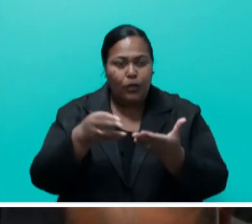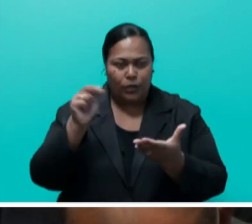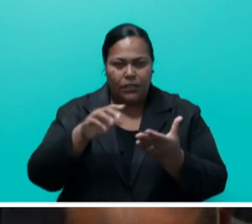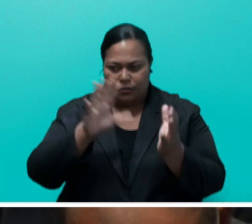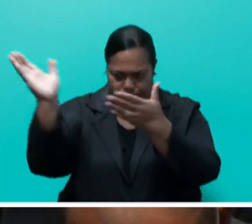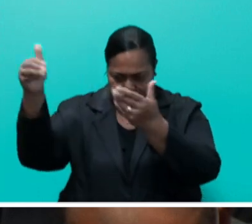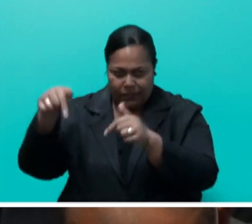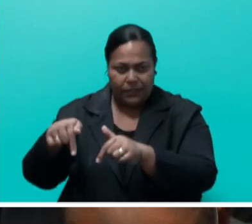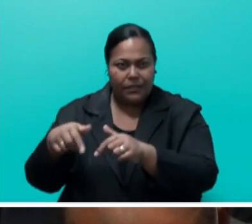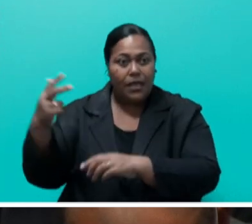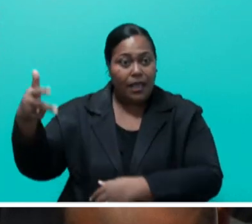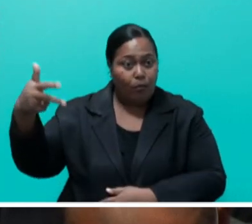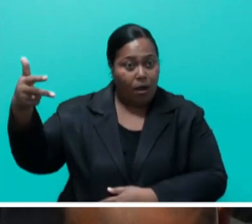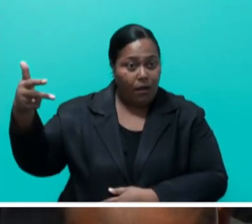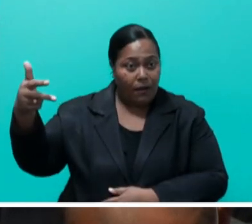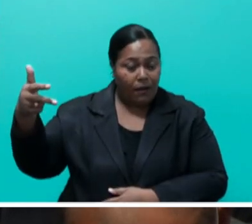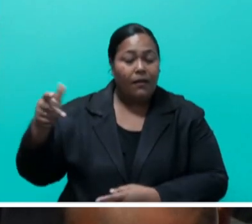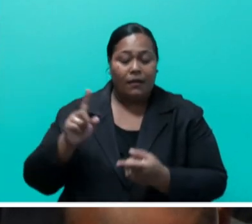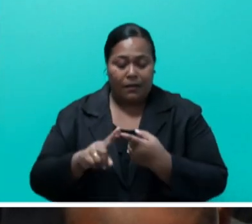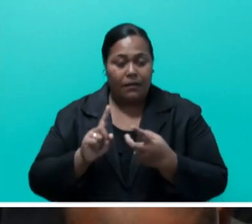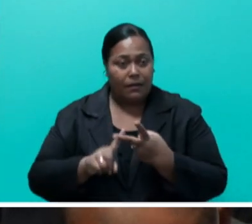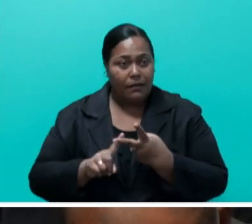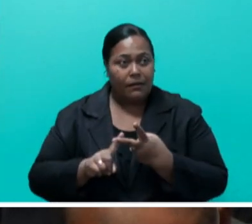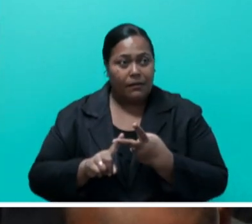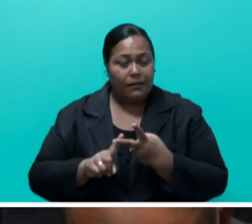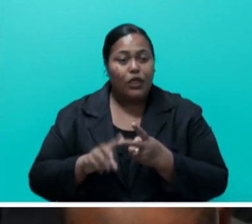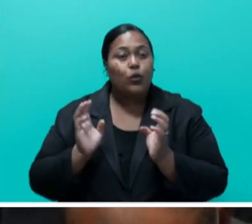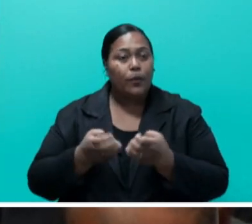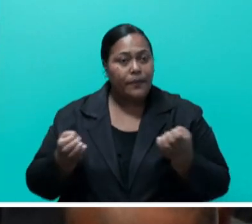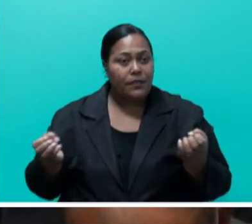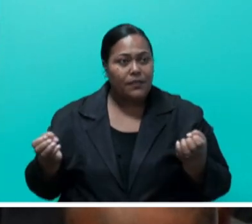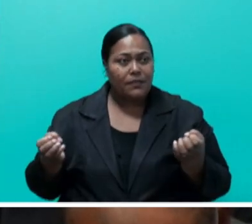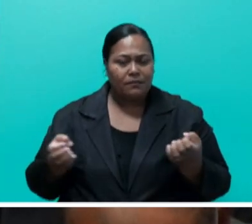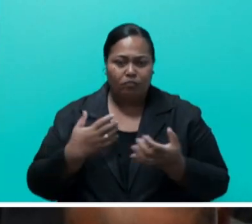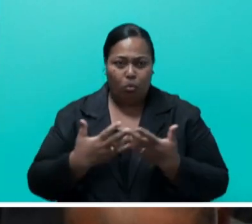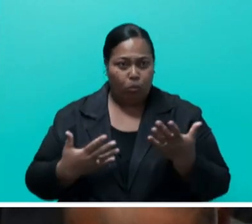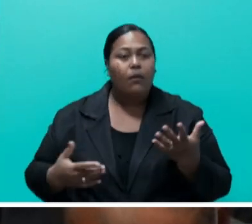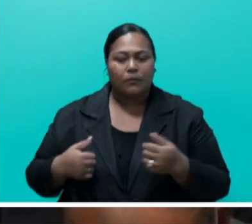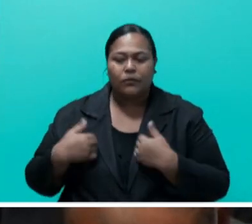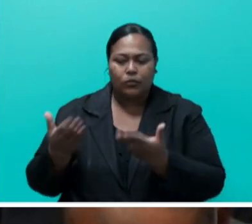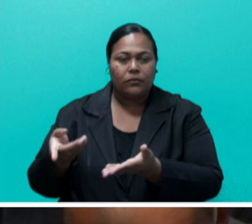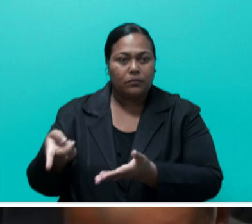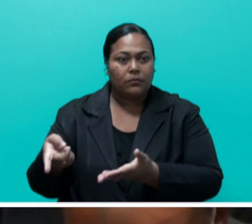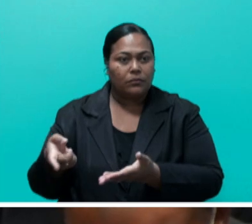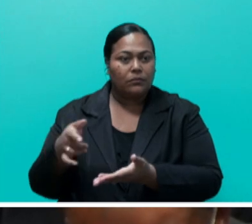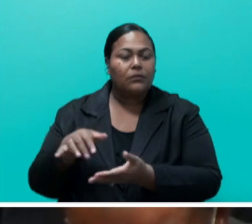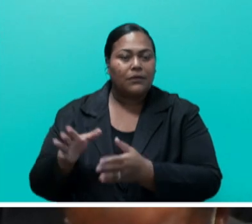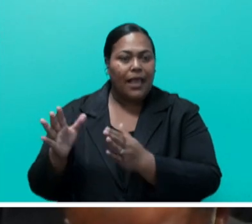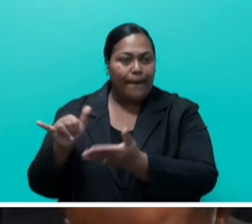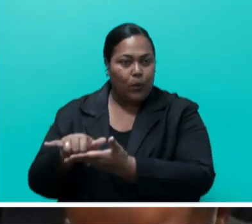of cameras and I could name the whole thing for you, but suffice to say right now